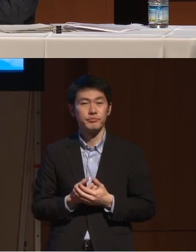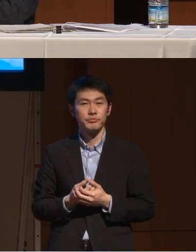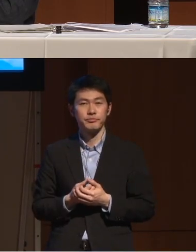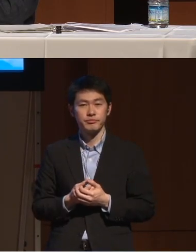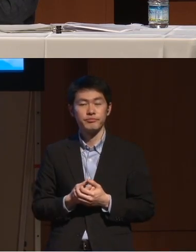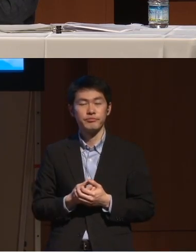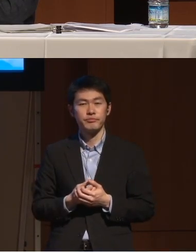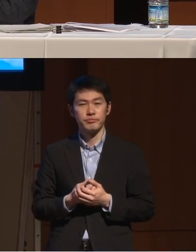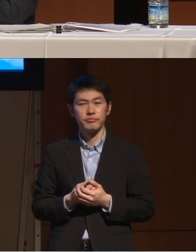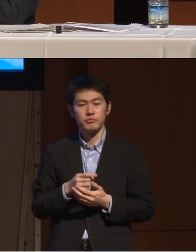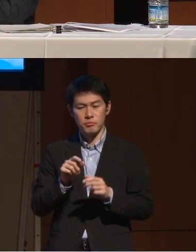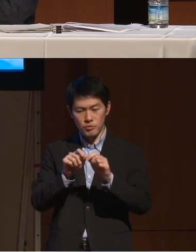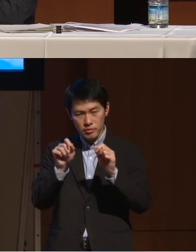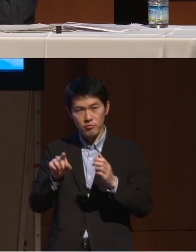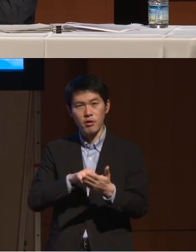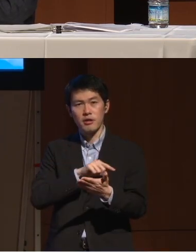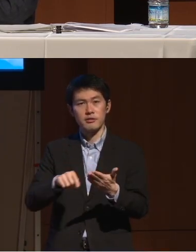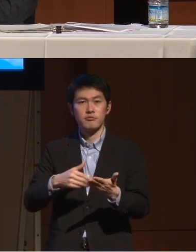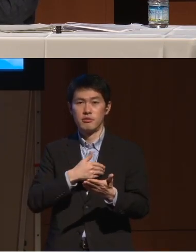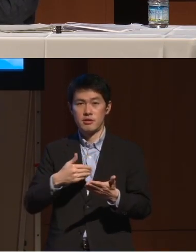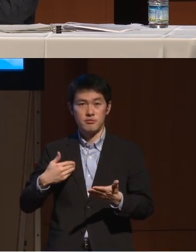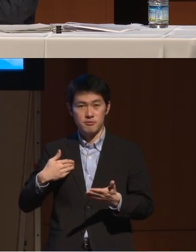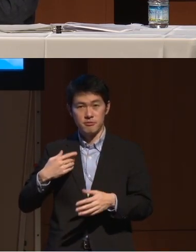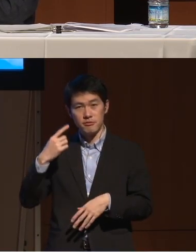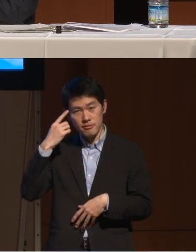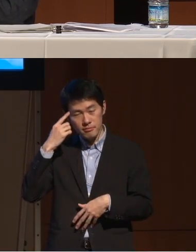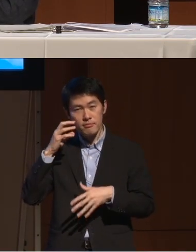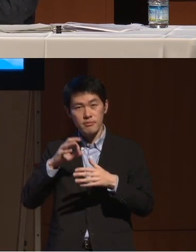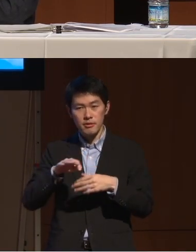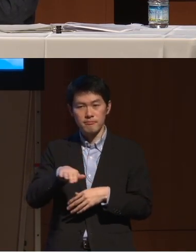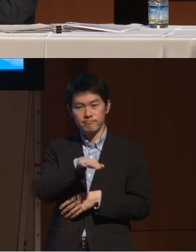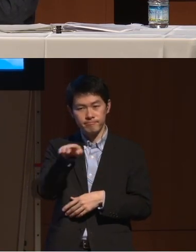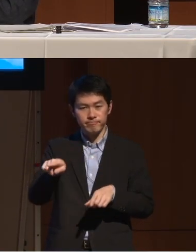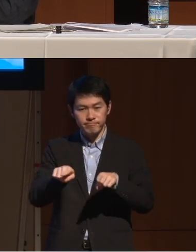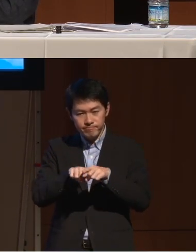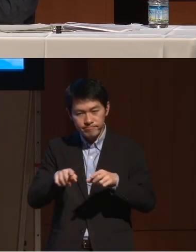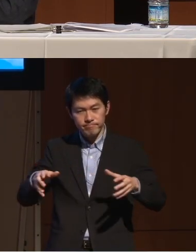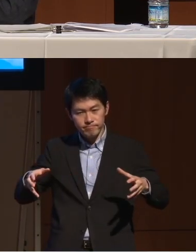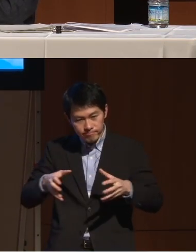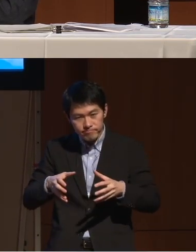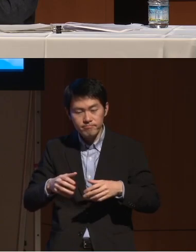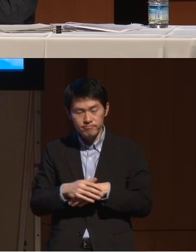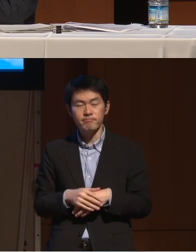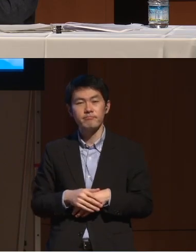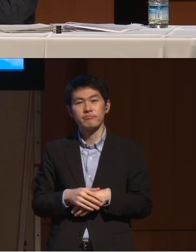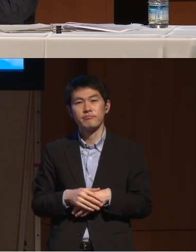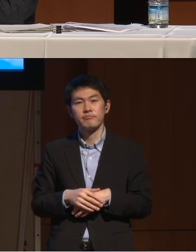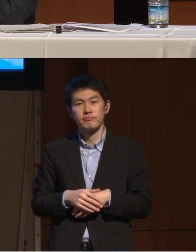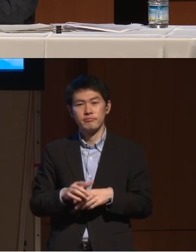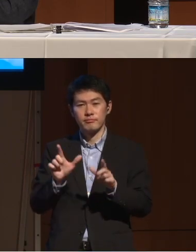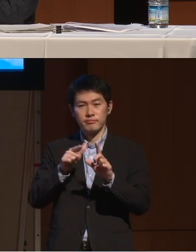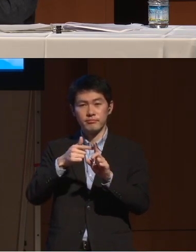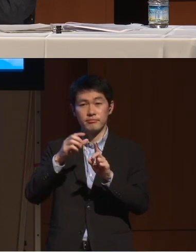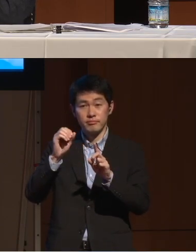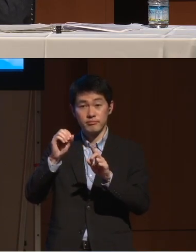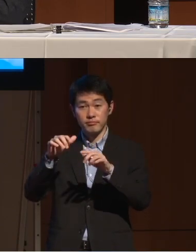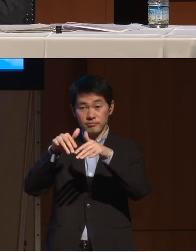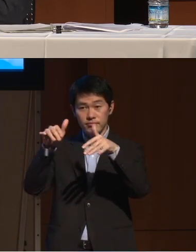work together under these kinds of multilateral efforts and organizations. And I'll just stop there.